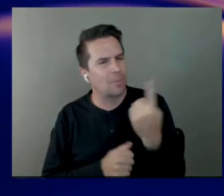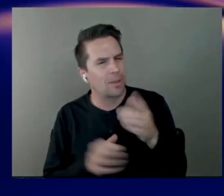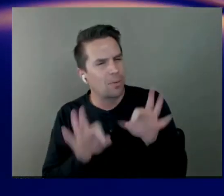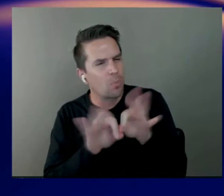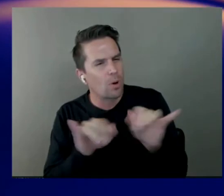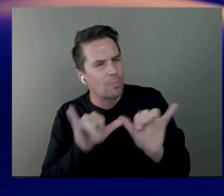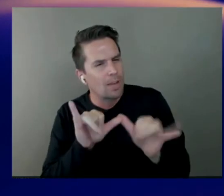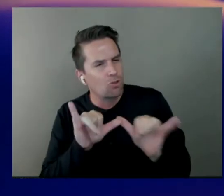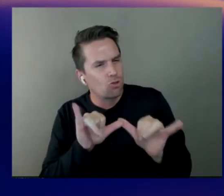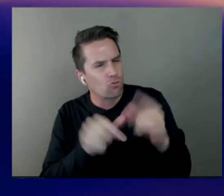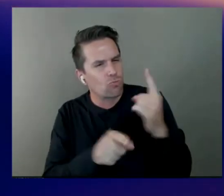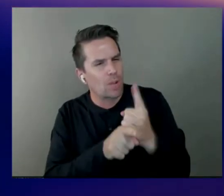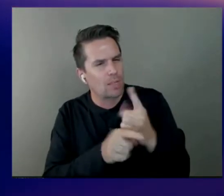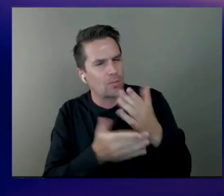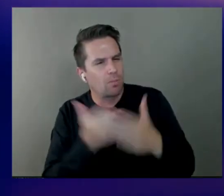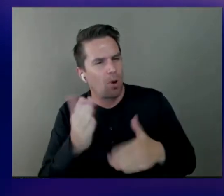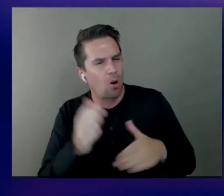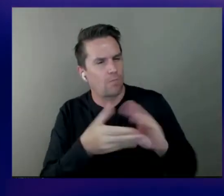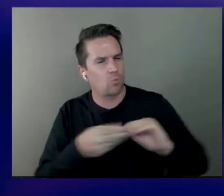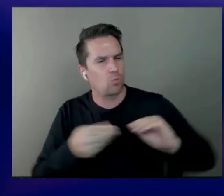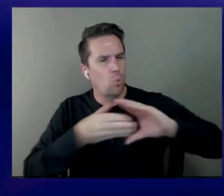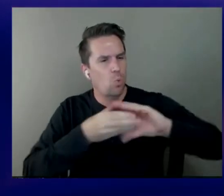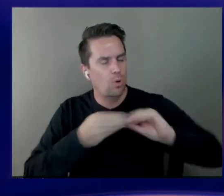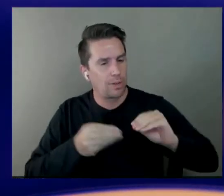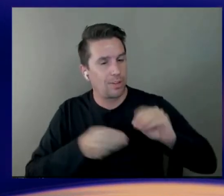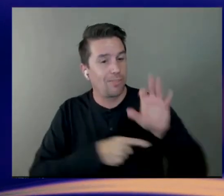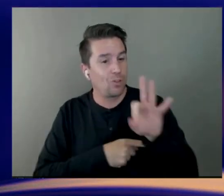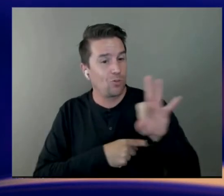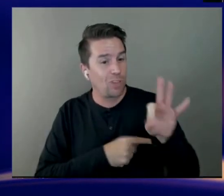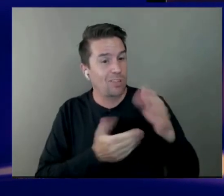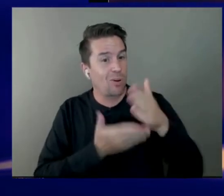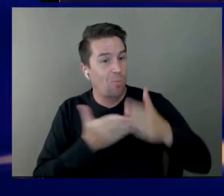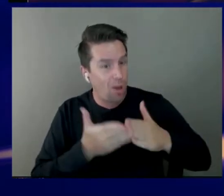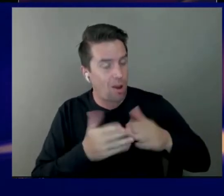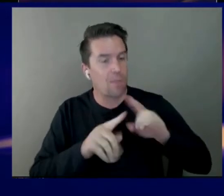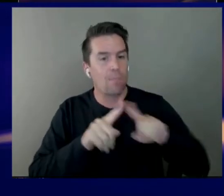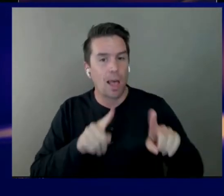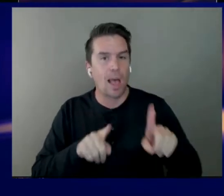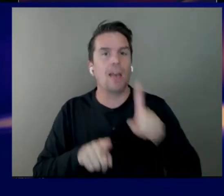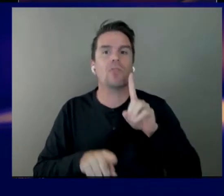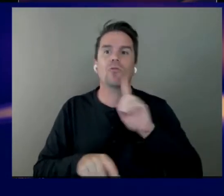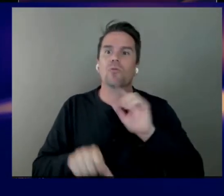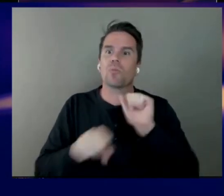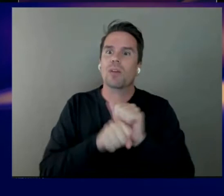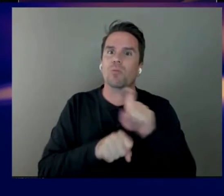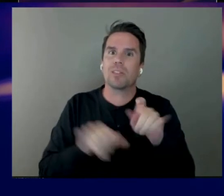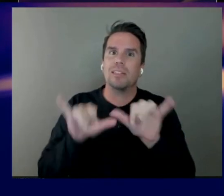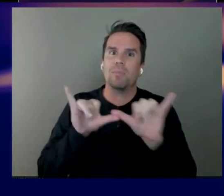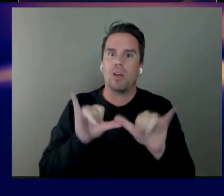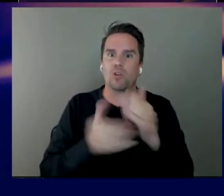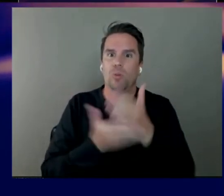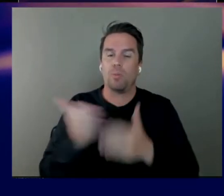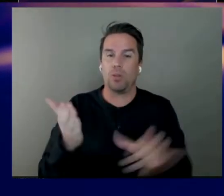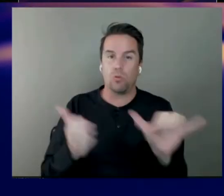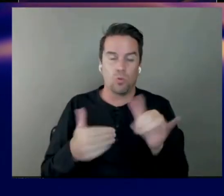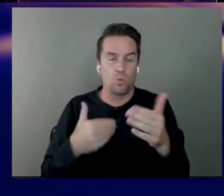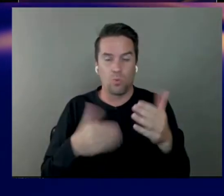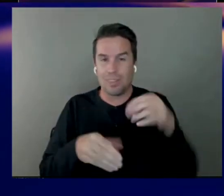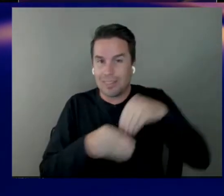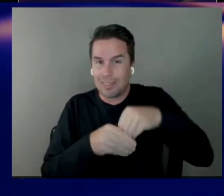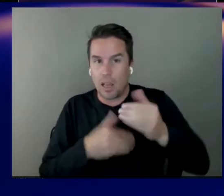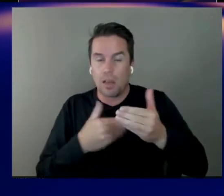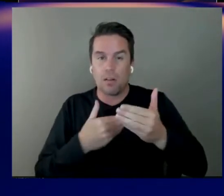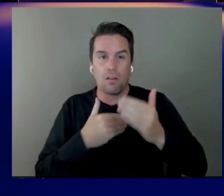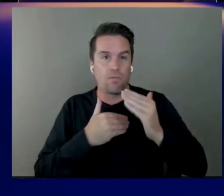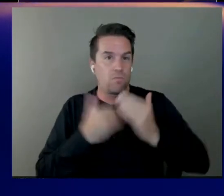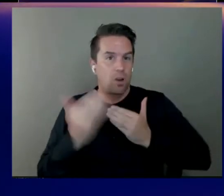is part of the story. Yep. Feature flags are part of this. You also need the actual measurement piece inside whatever you're running too, so you can make decisions based